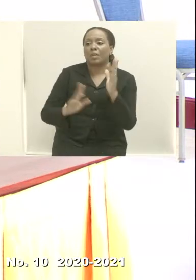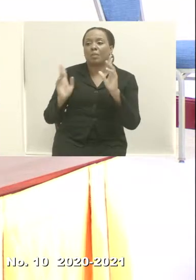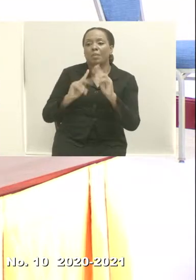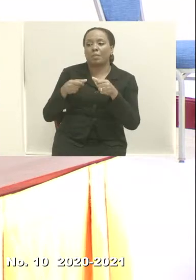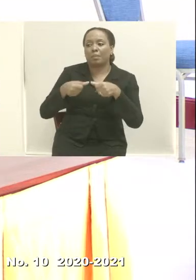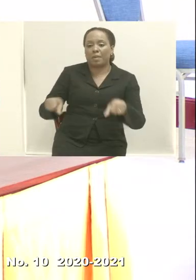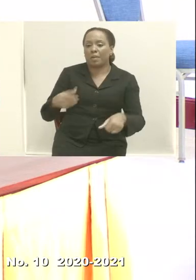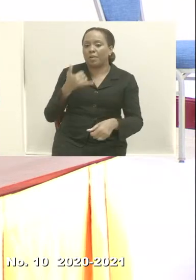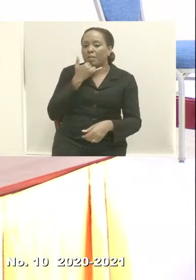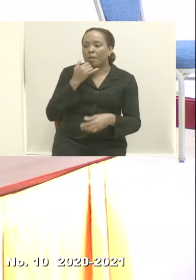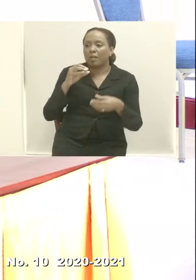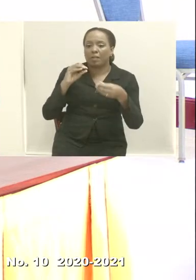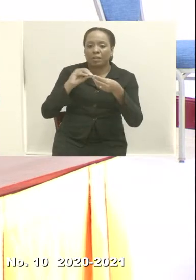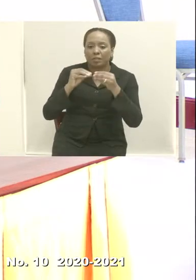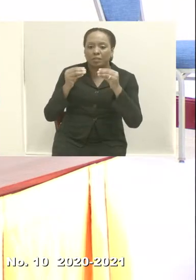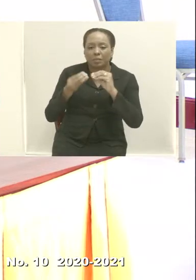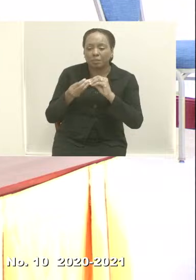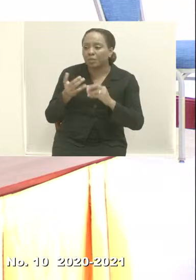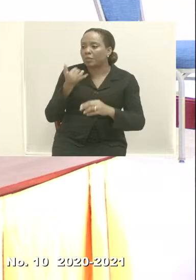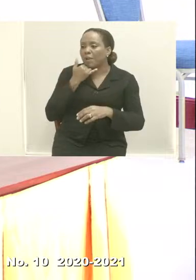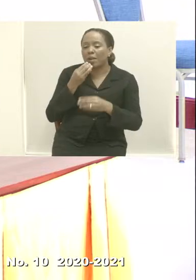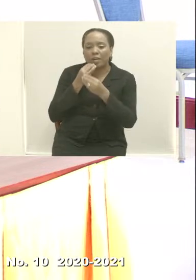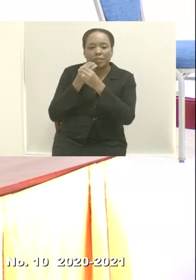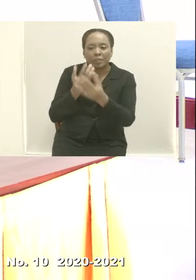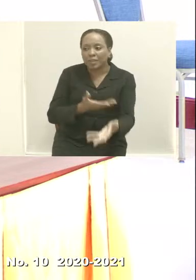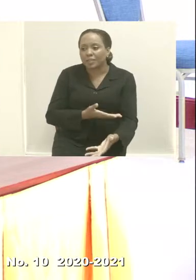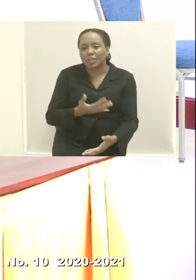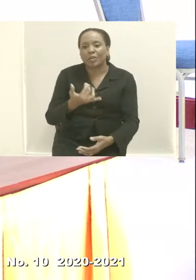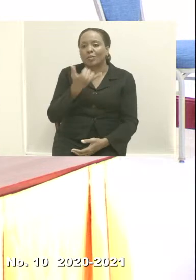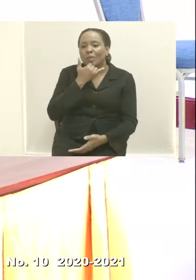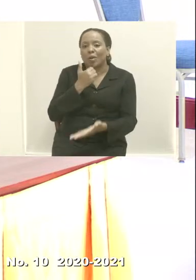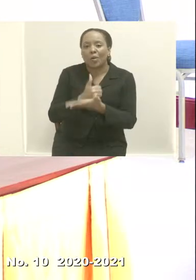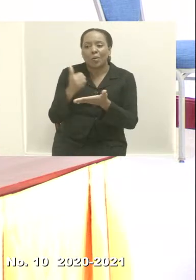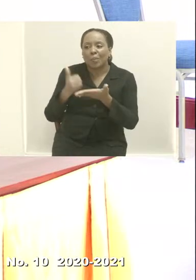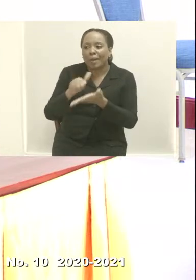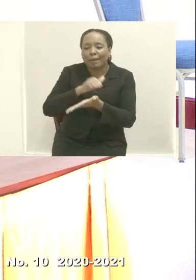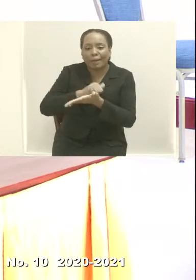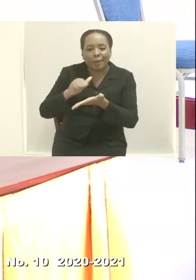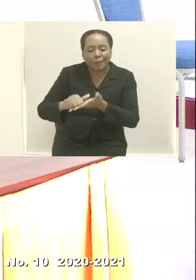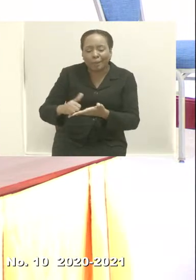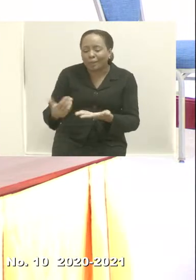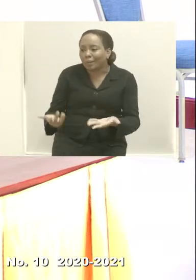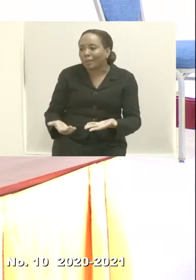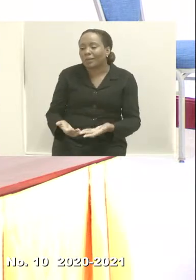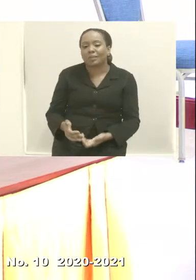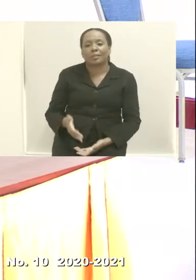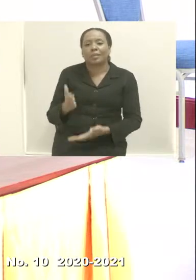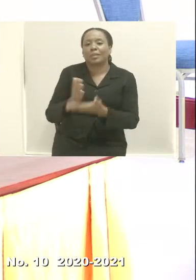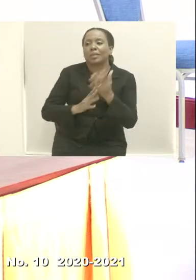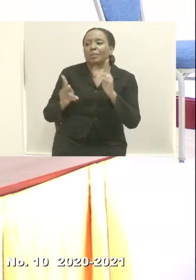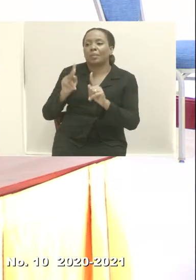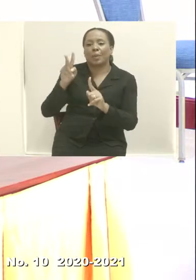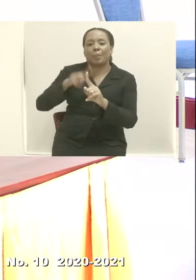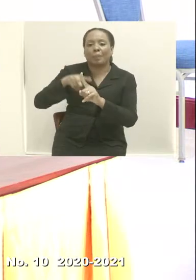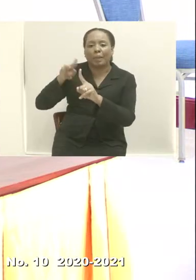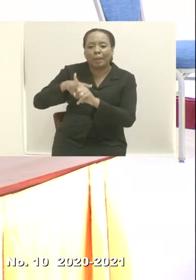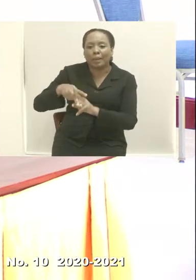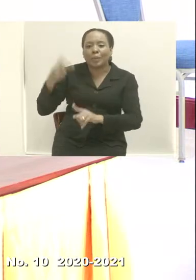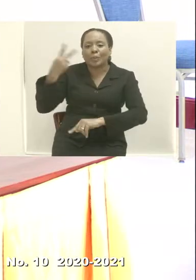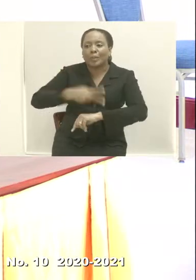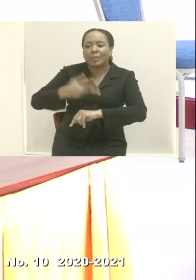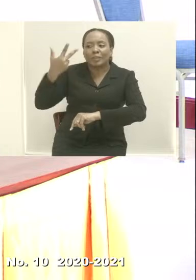bank accounts. Some people were applying 3 and 4 and 5 times, so they had